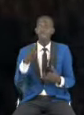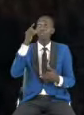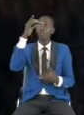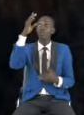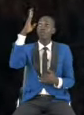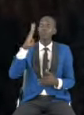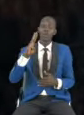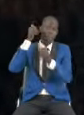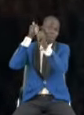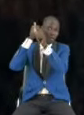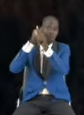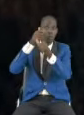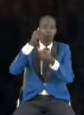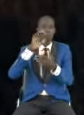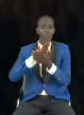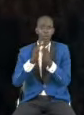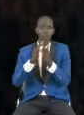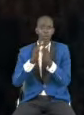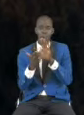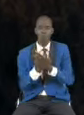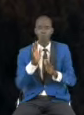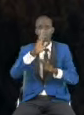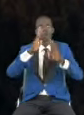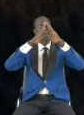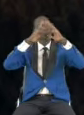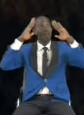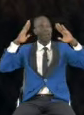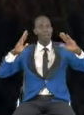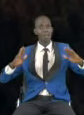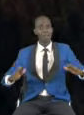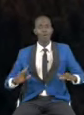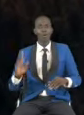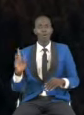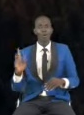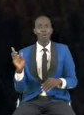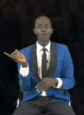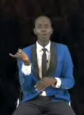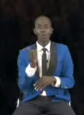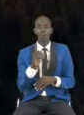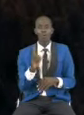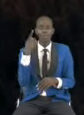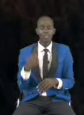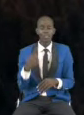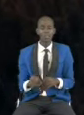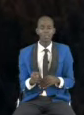your habitation. When the blood of his only begotten son, when